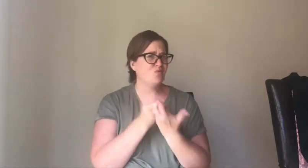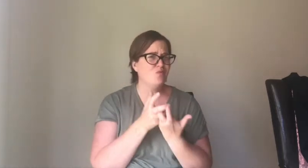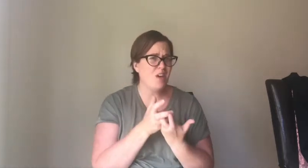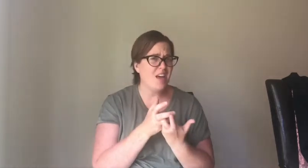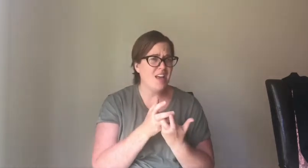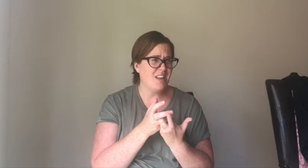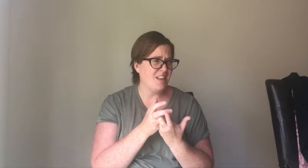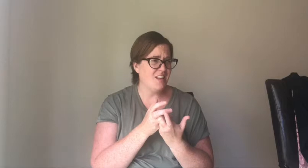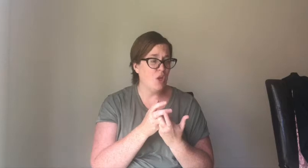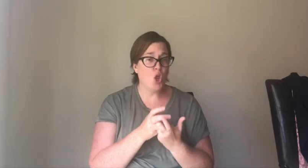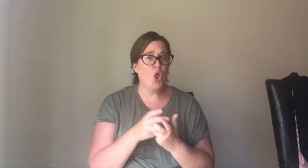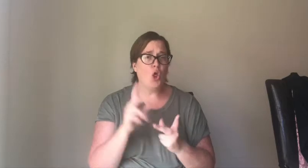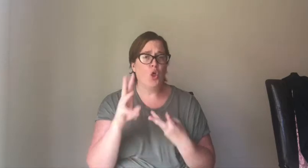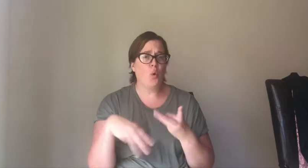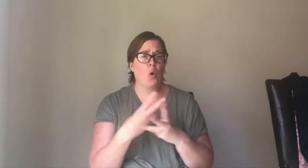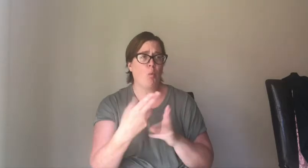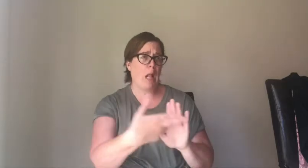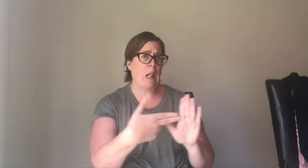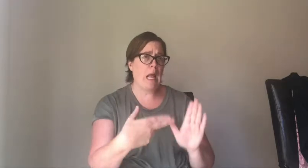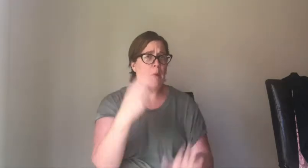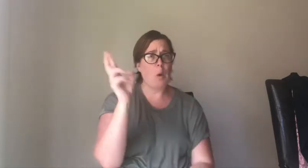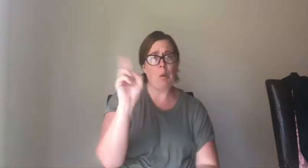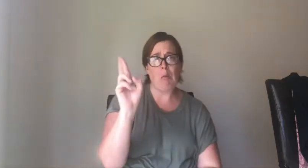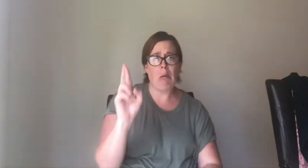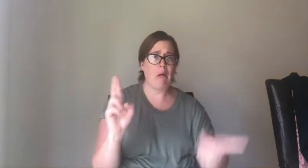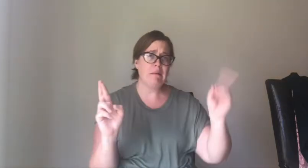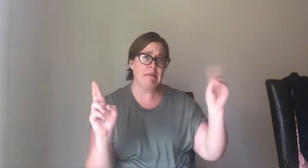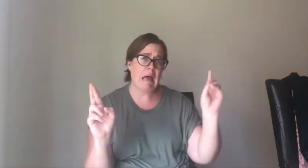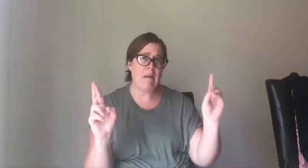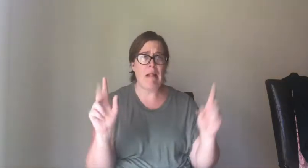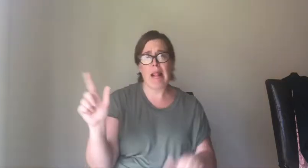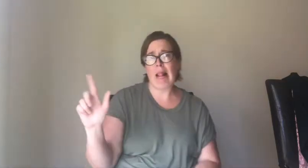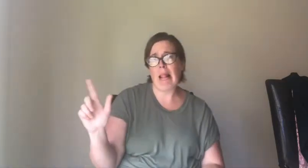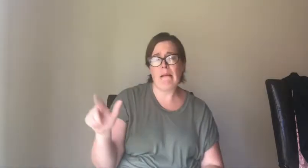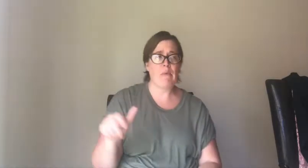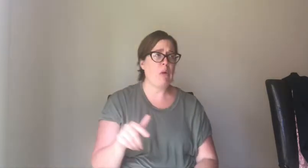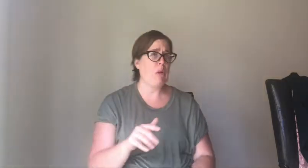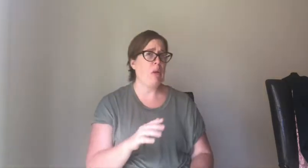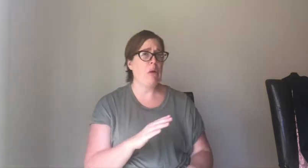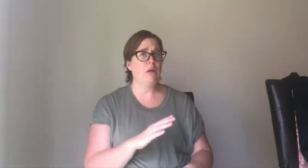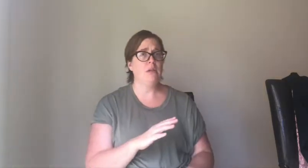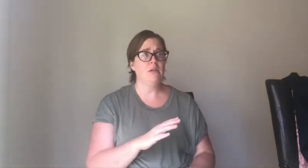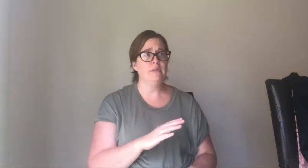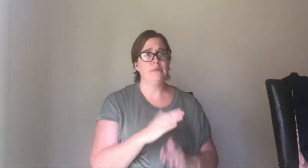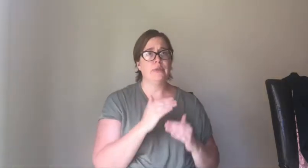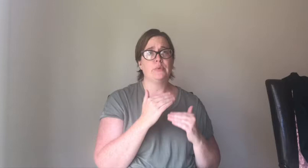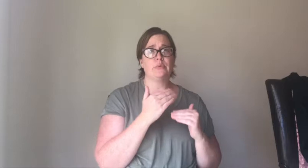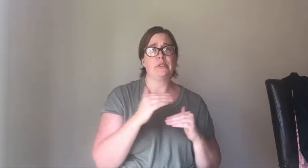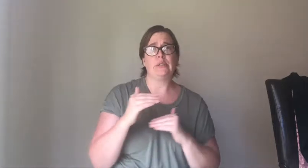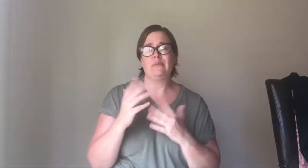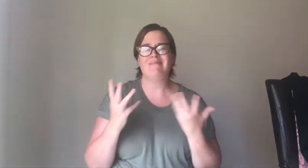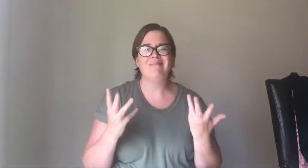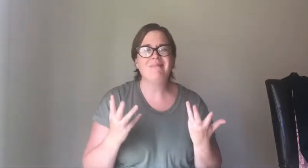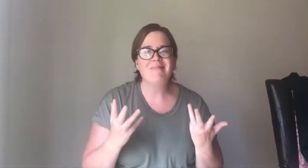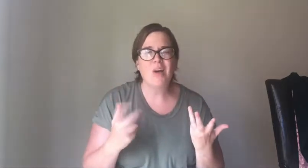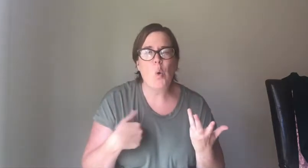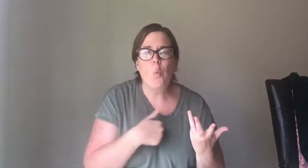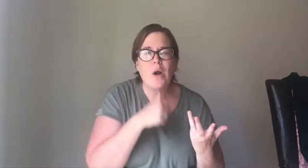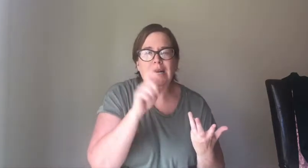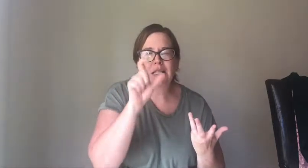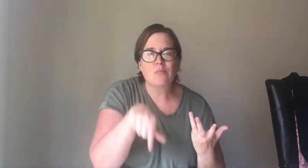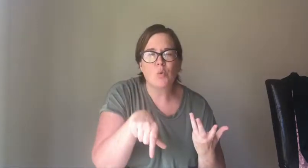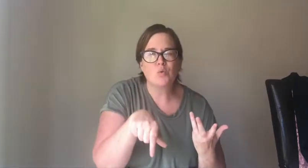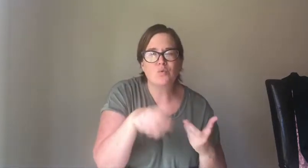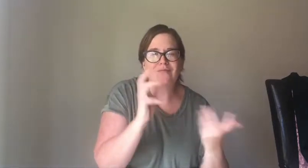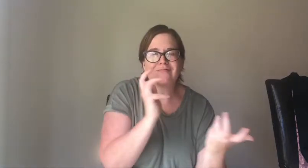were retired military folks, and he says, your citizenship is first and foremost in the kingdom of heaven. In other words, you're not first